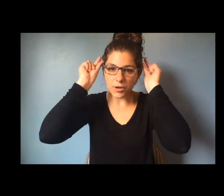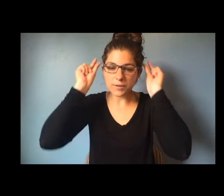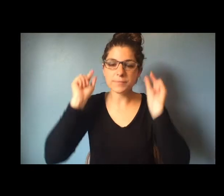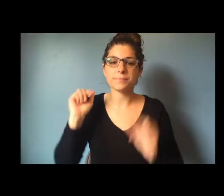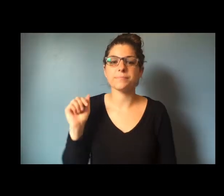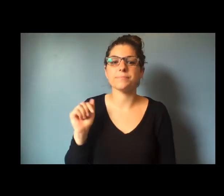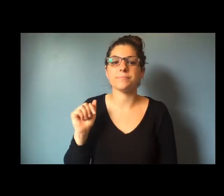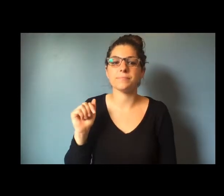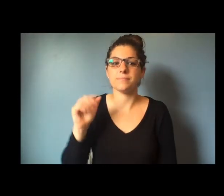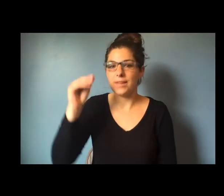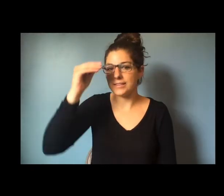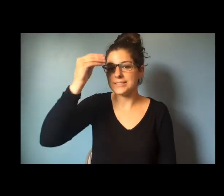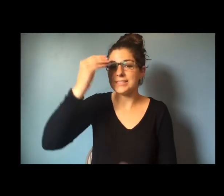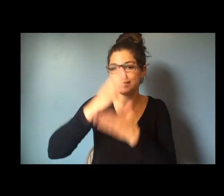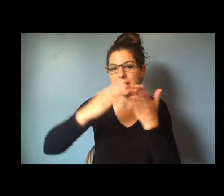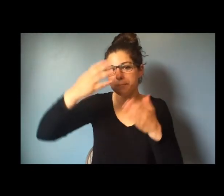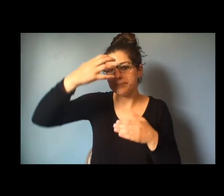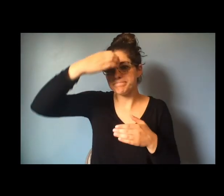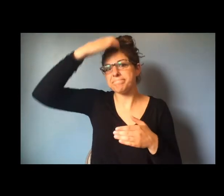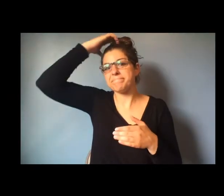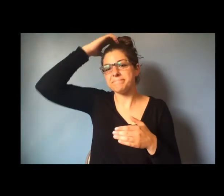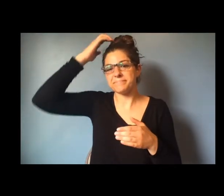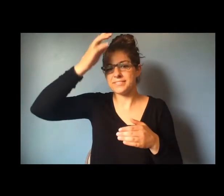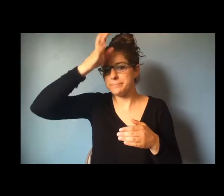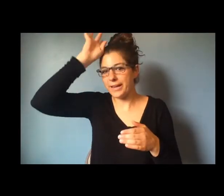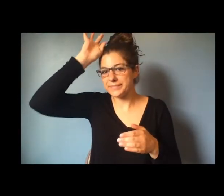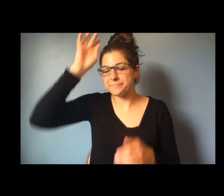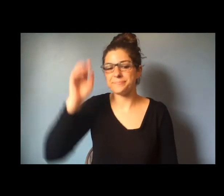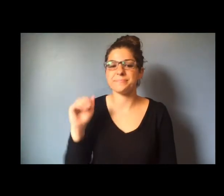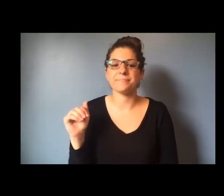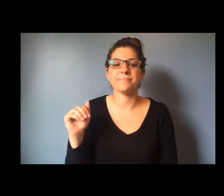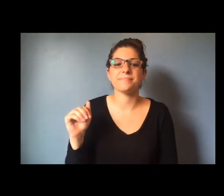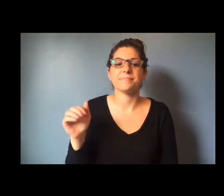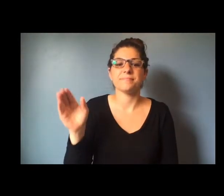as spiked hair up top. And then we have